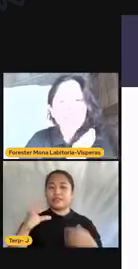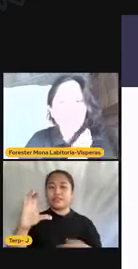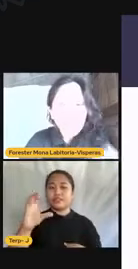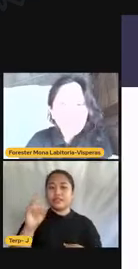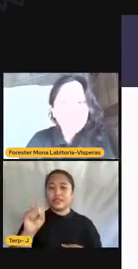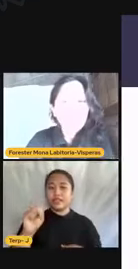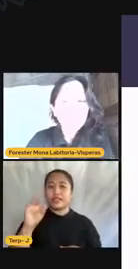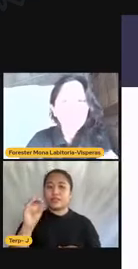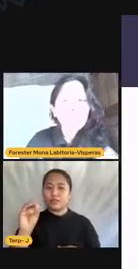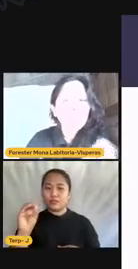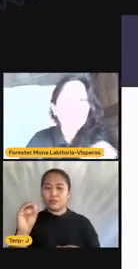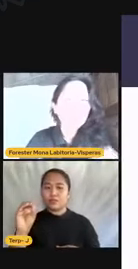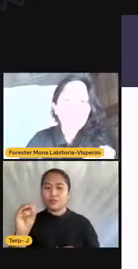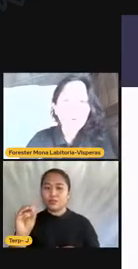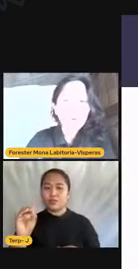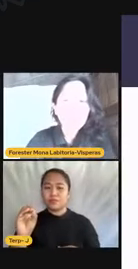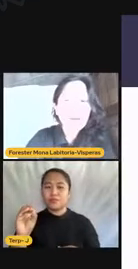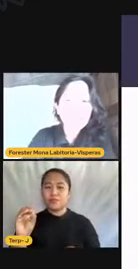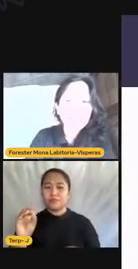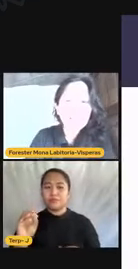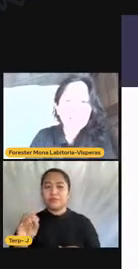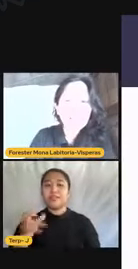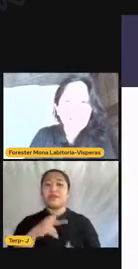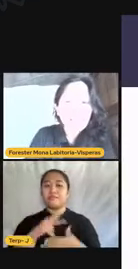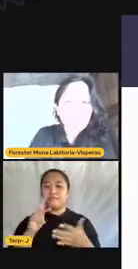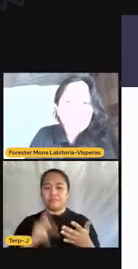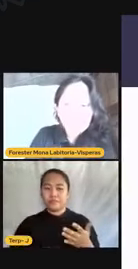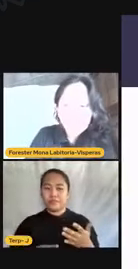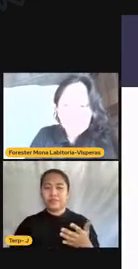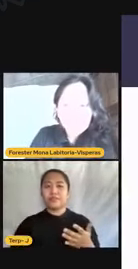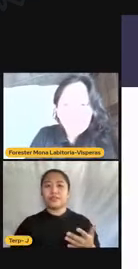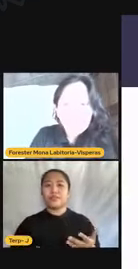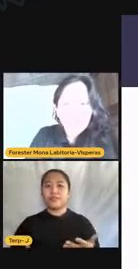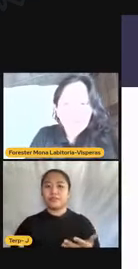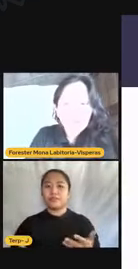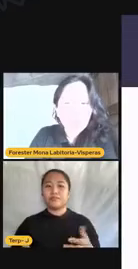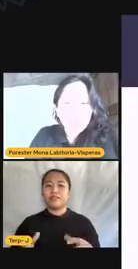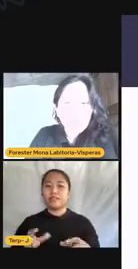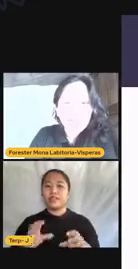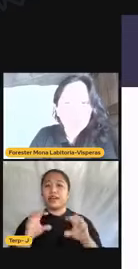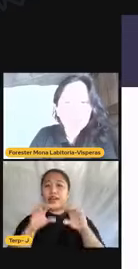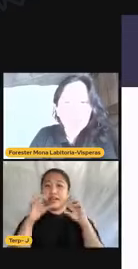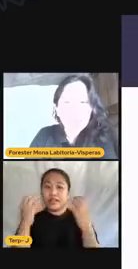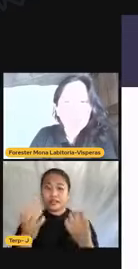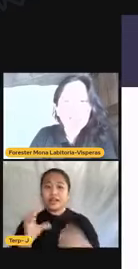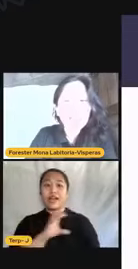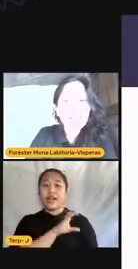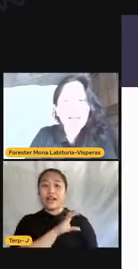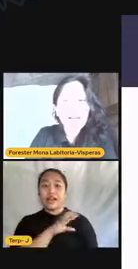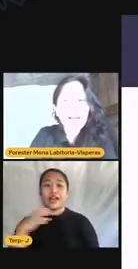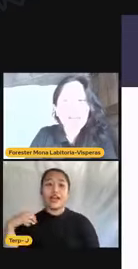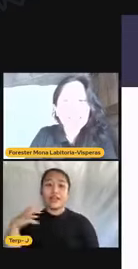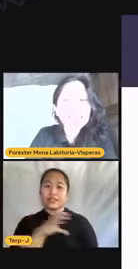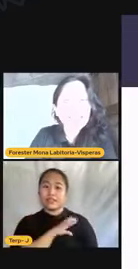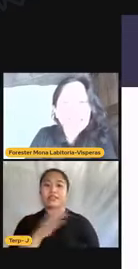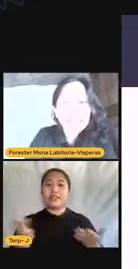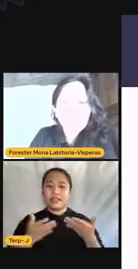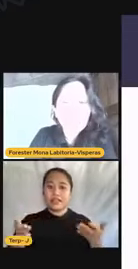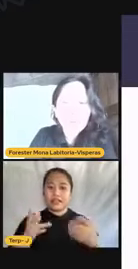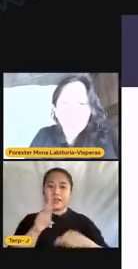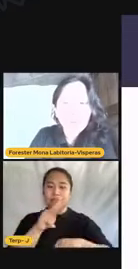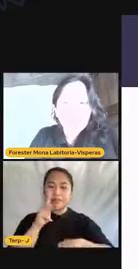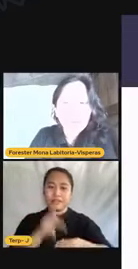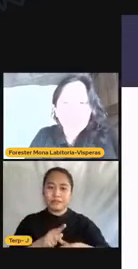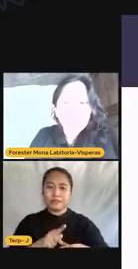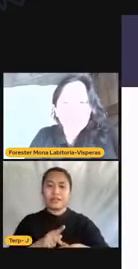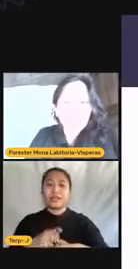civil society organizations be part of the local council. Please read din po yung Mandanas ruling. Kasi tataas